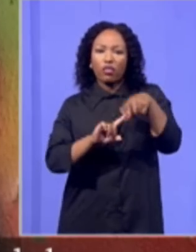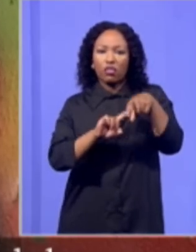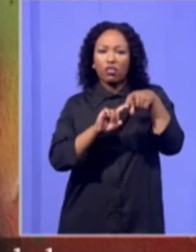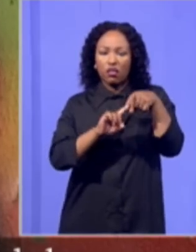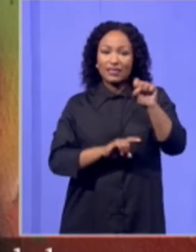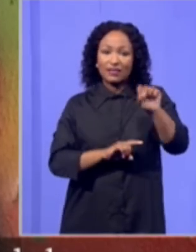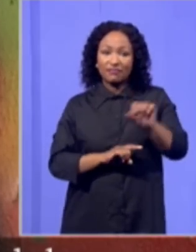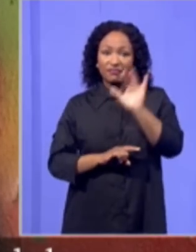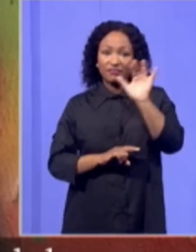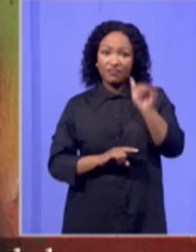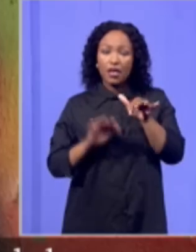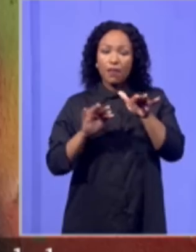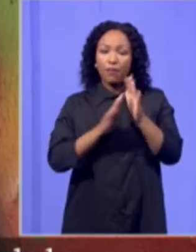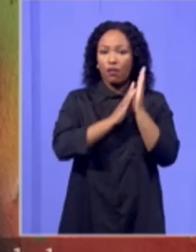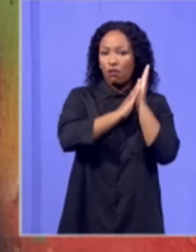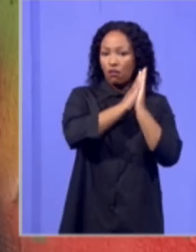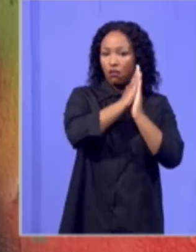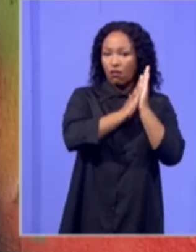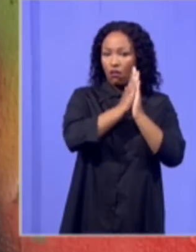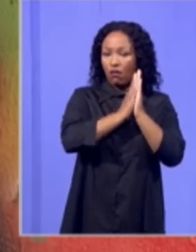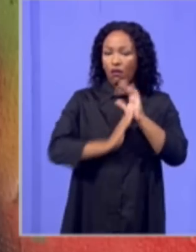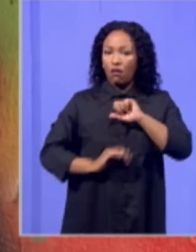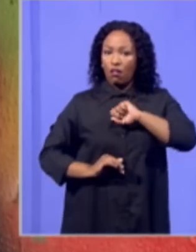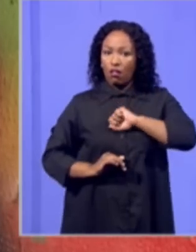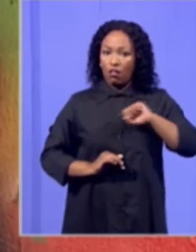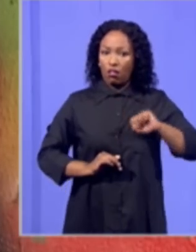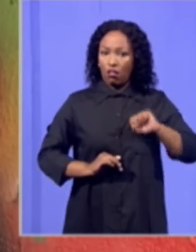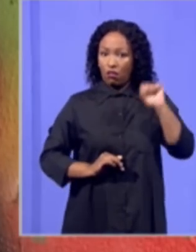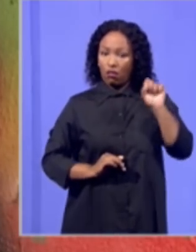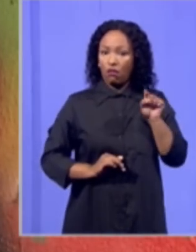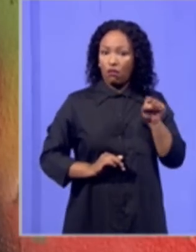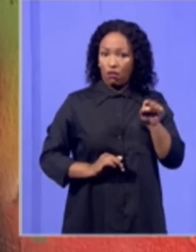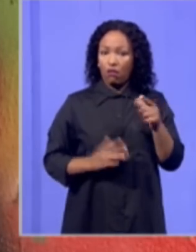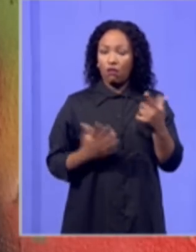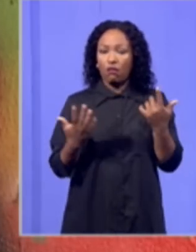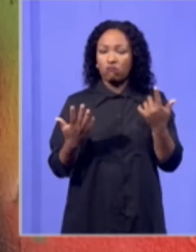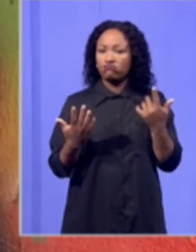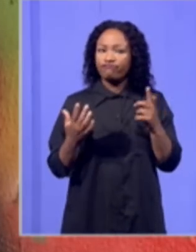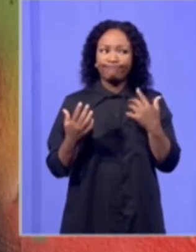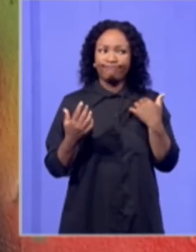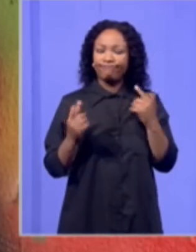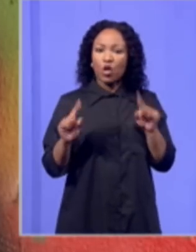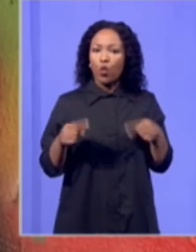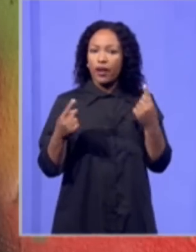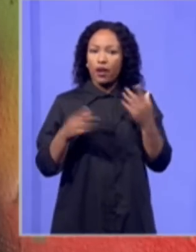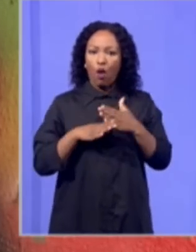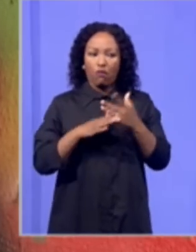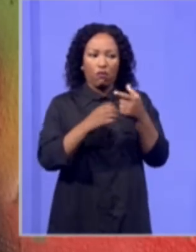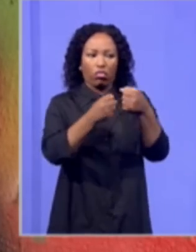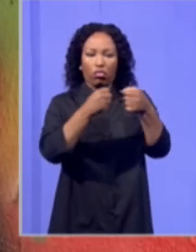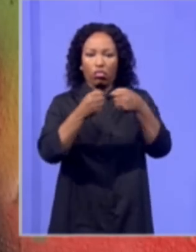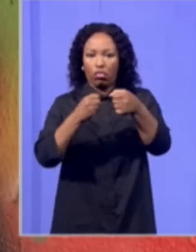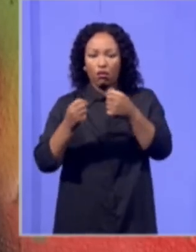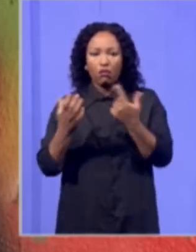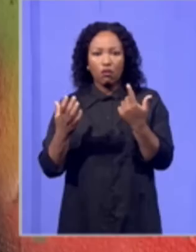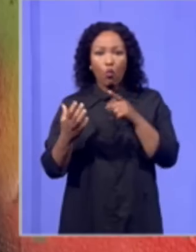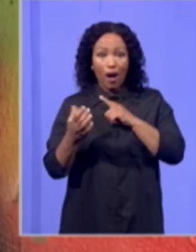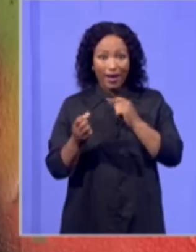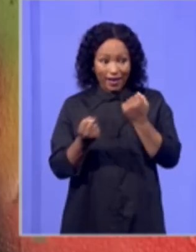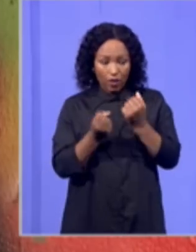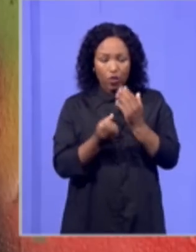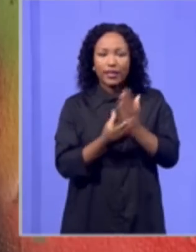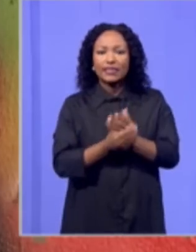Rastafari people, they have cases. Our same Rastafari people could not find jobs because of these cases. So we say that we